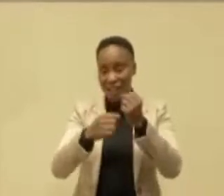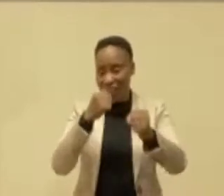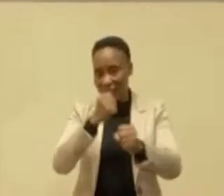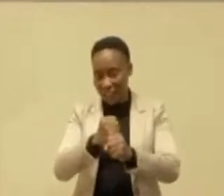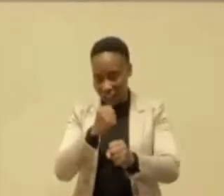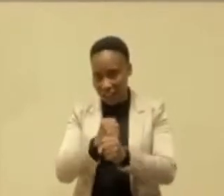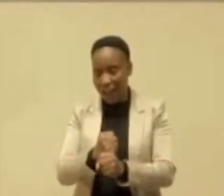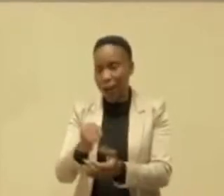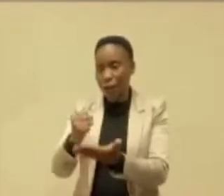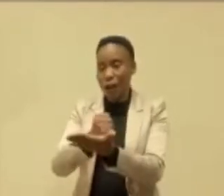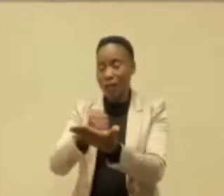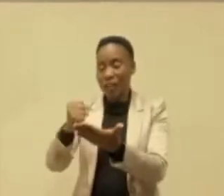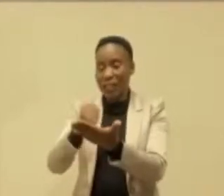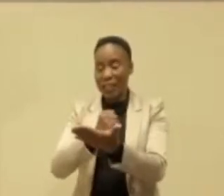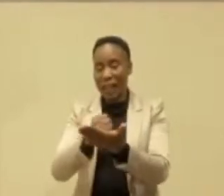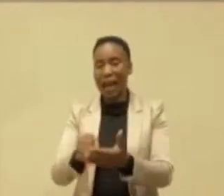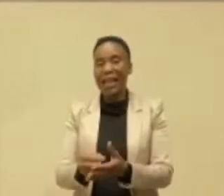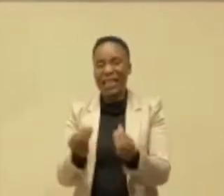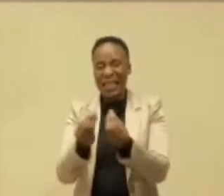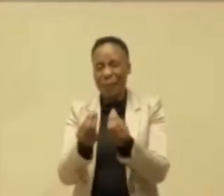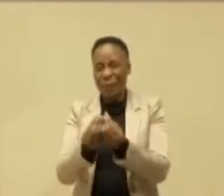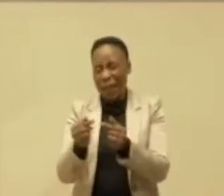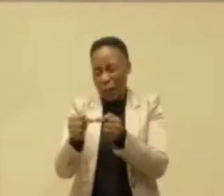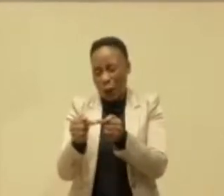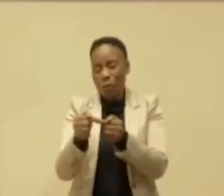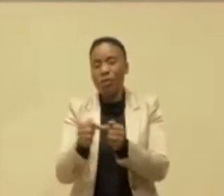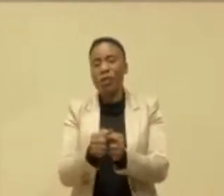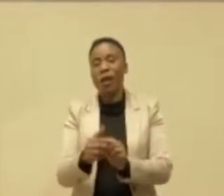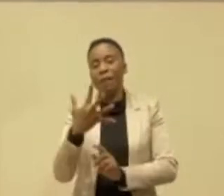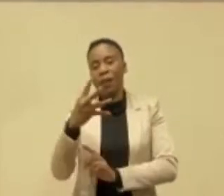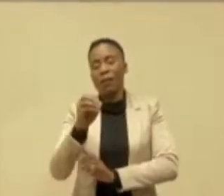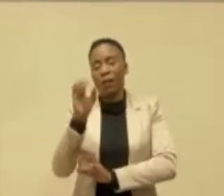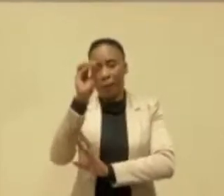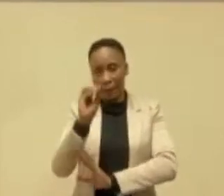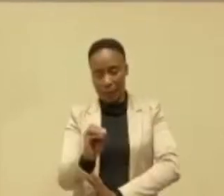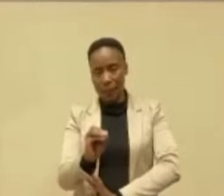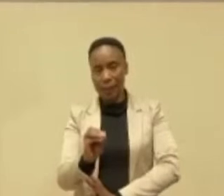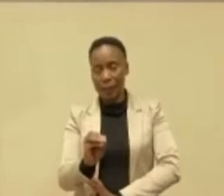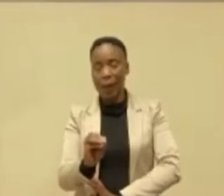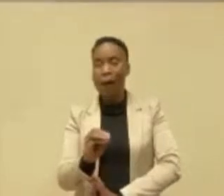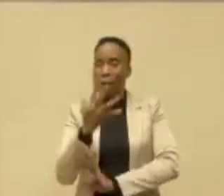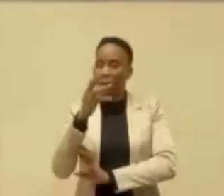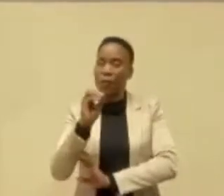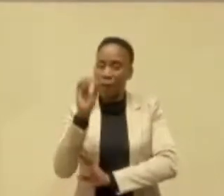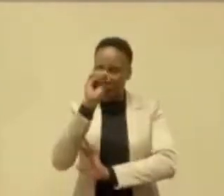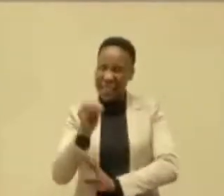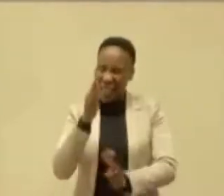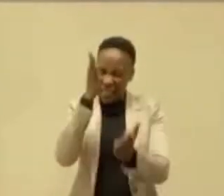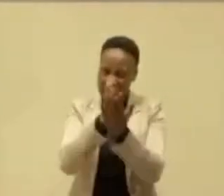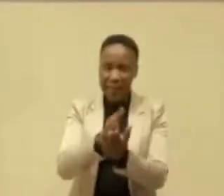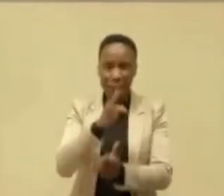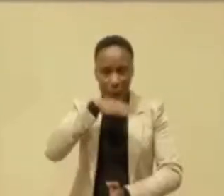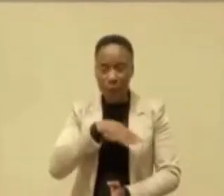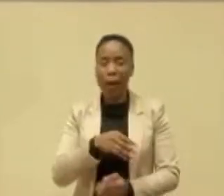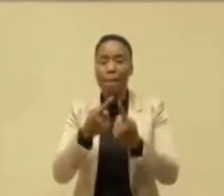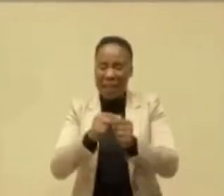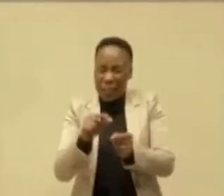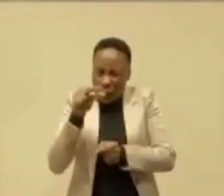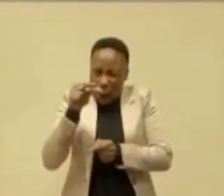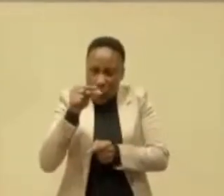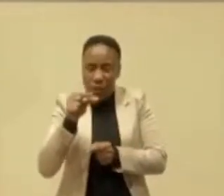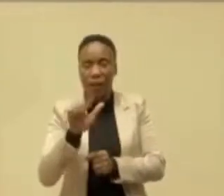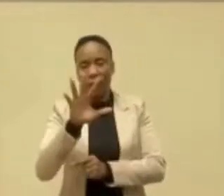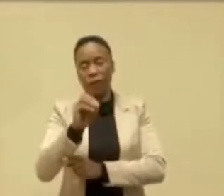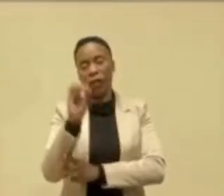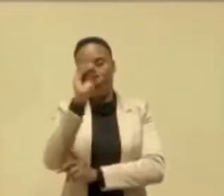register something closer to 50 if it is not 50 percent which means